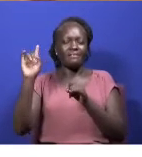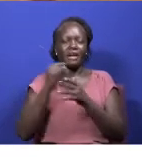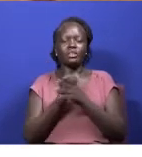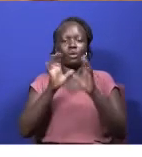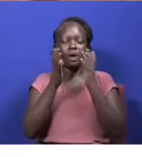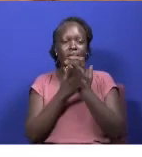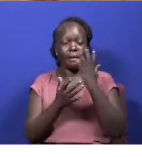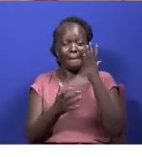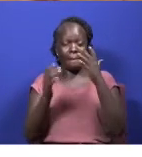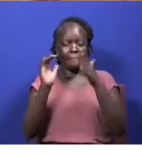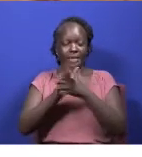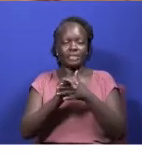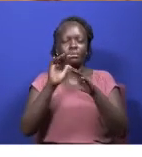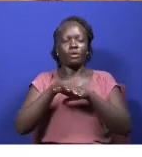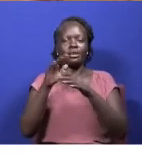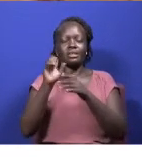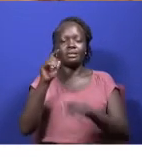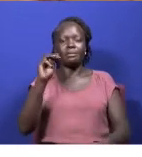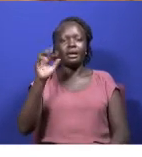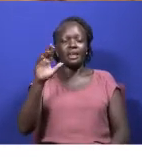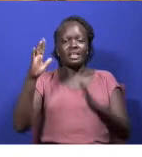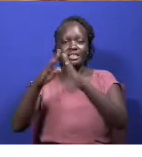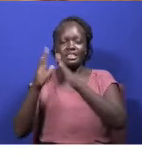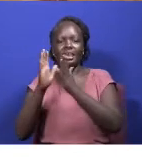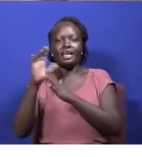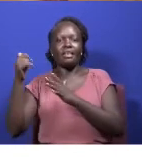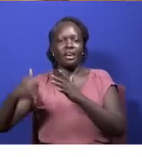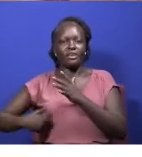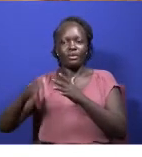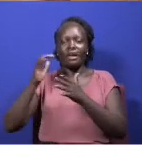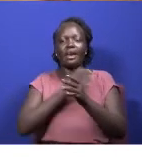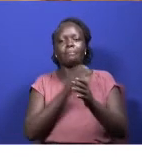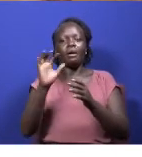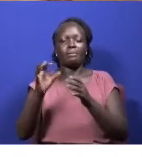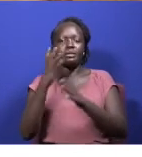global partnership on smart cities and other youth empowerment programs.